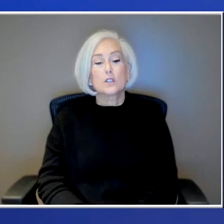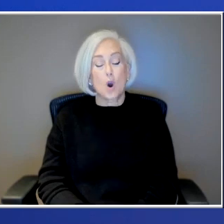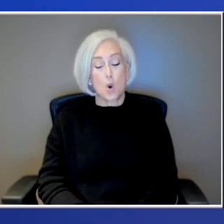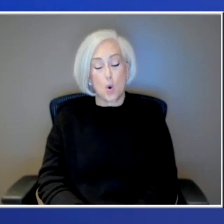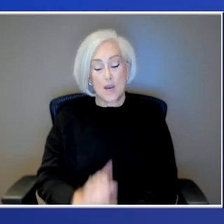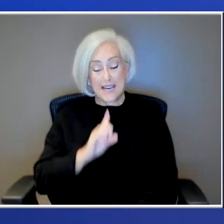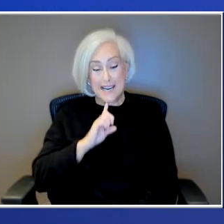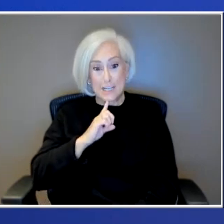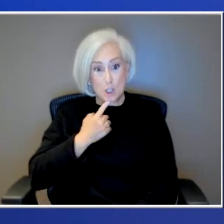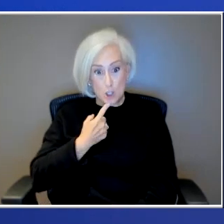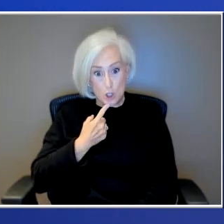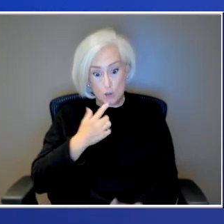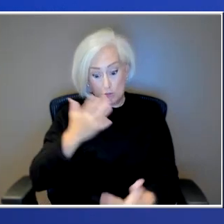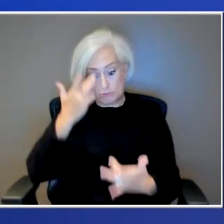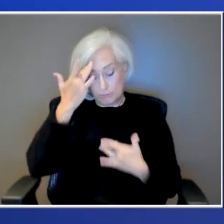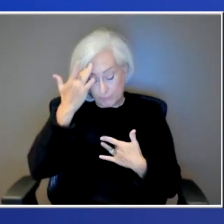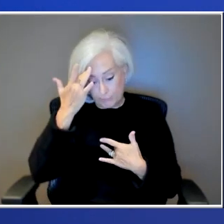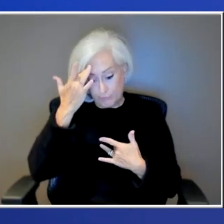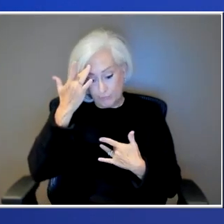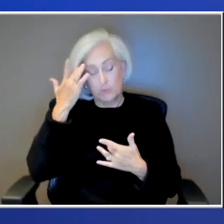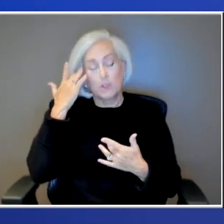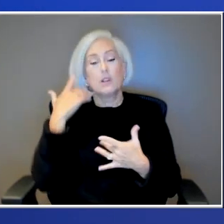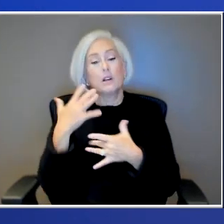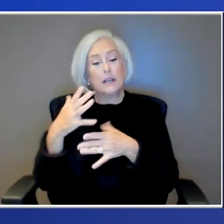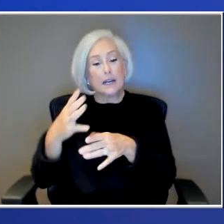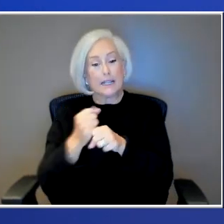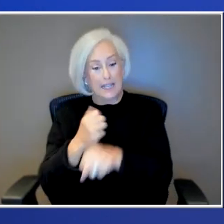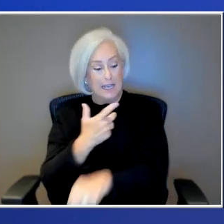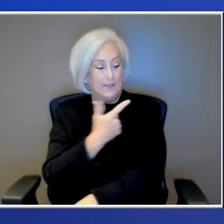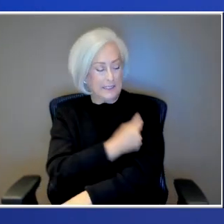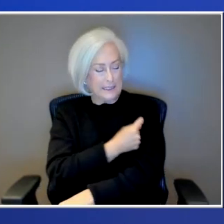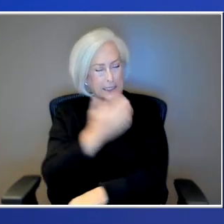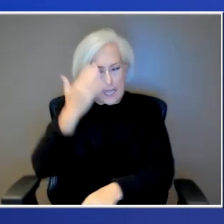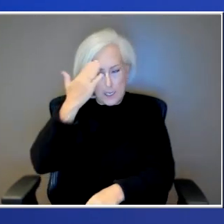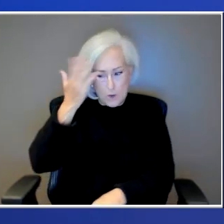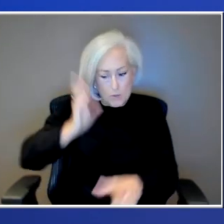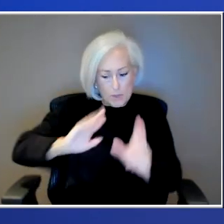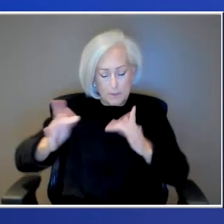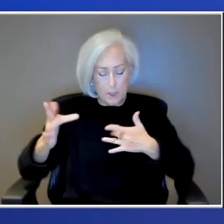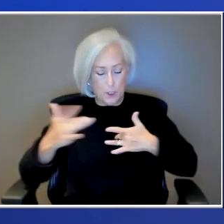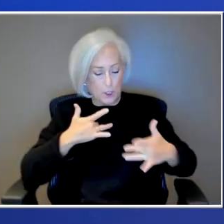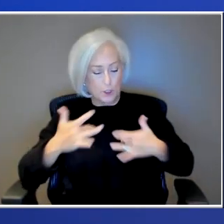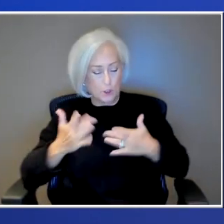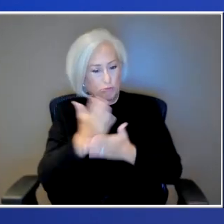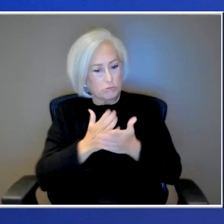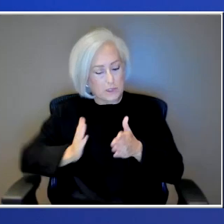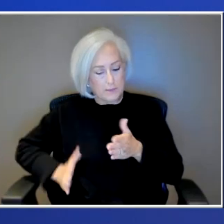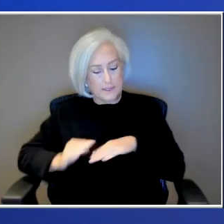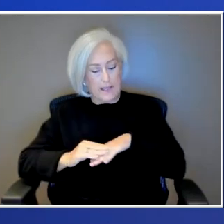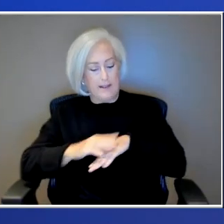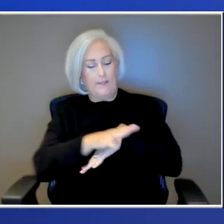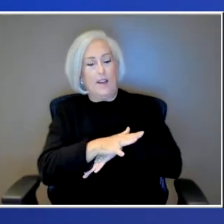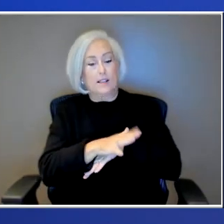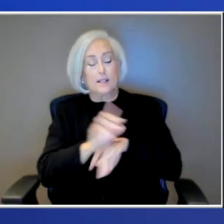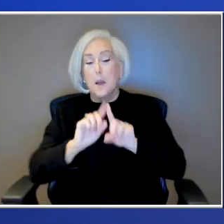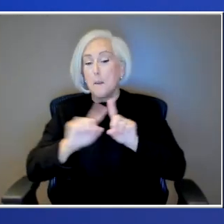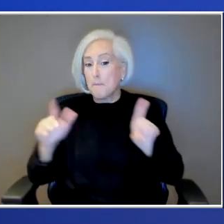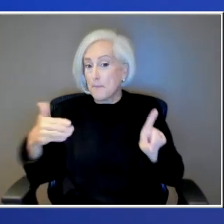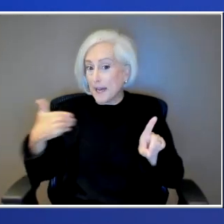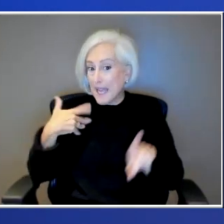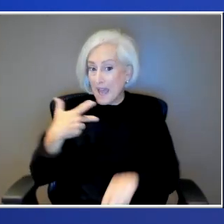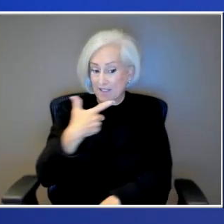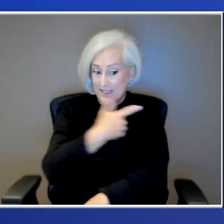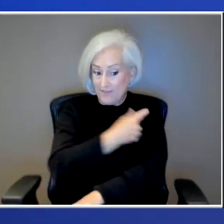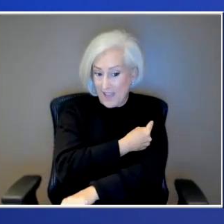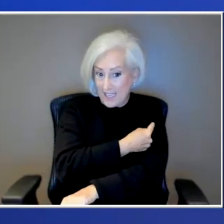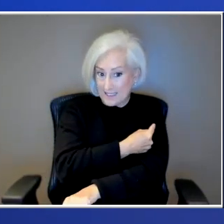the vaccine, although some people were concerned, and there are some side effects, getting the vaccine and having the side effects from the vaccine